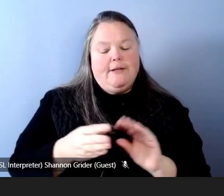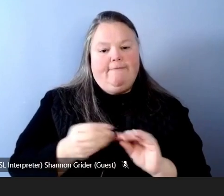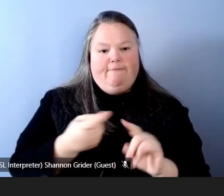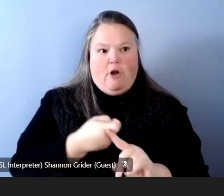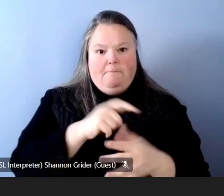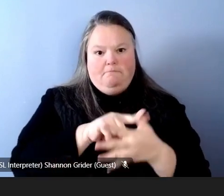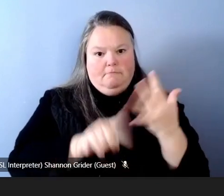it shared